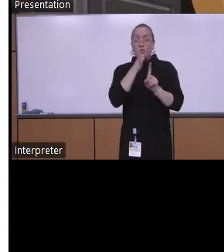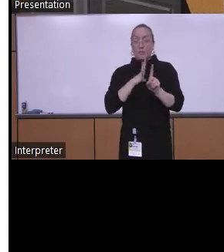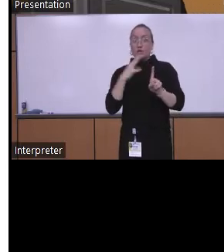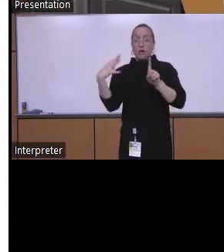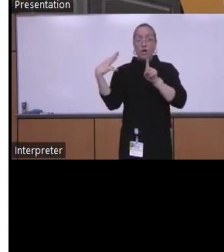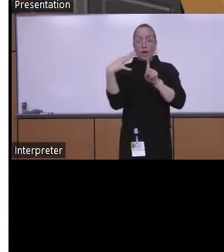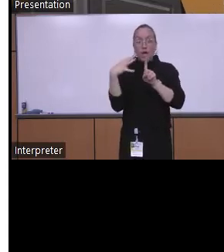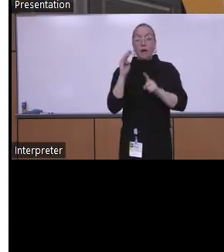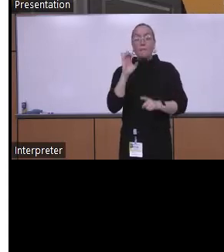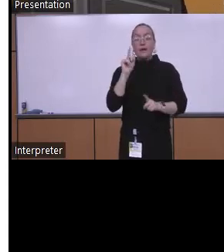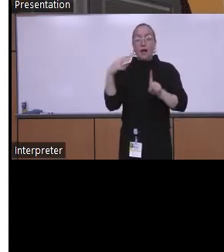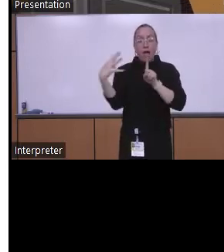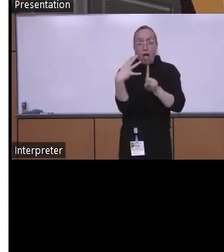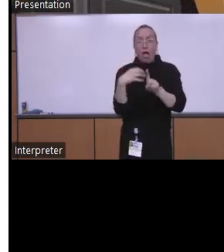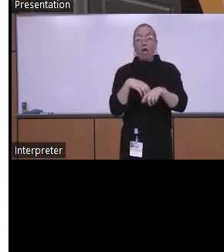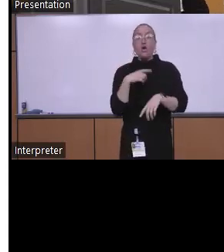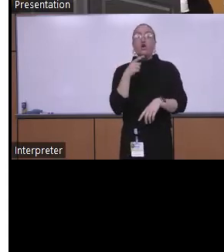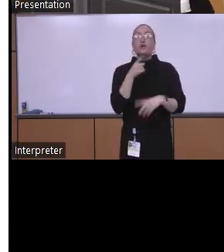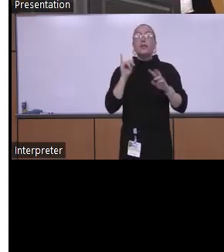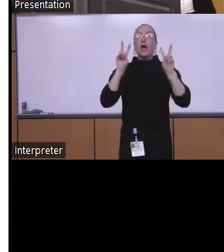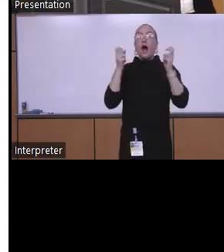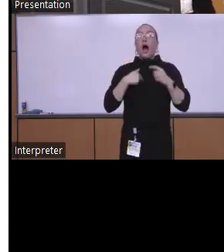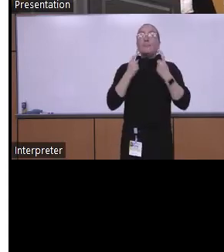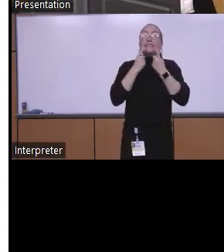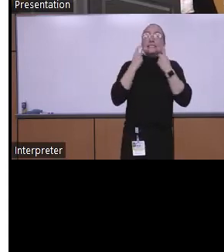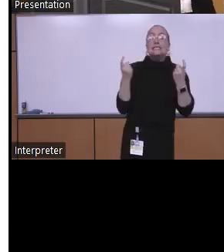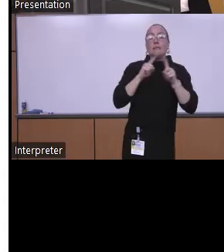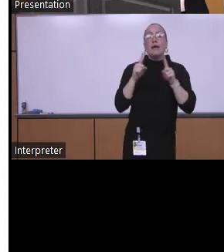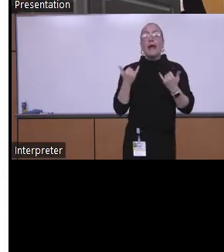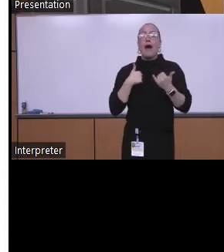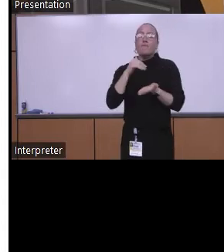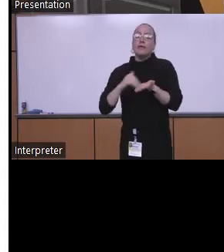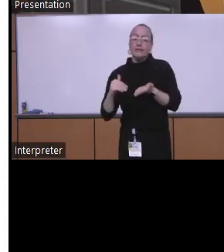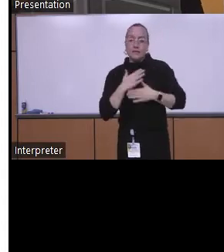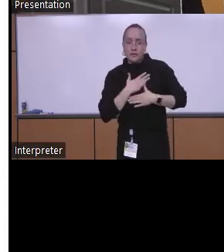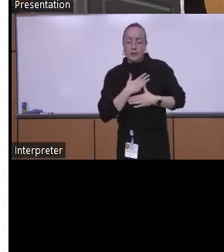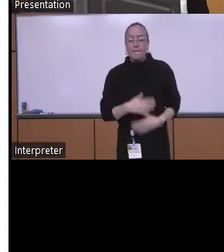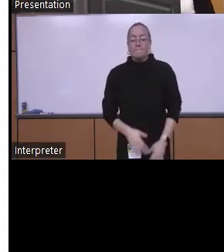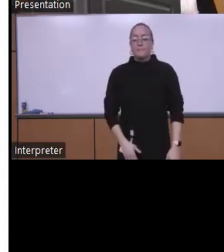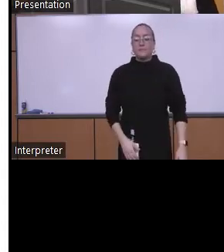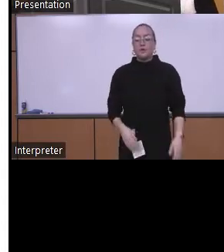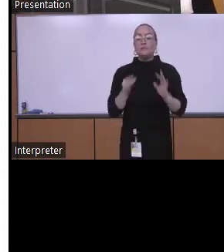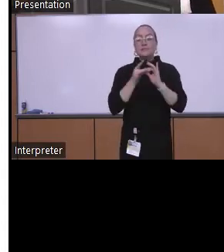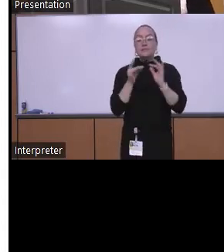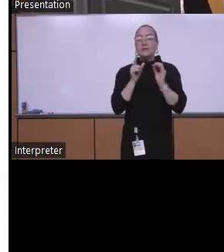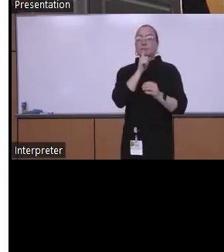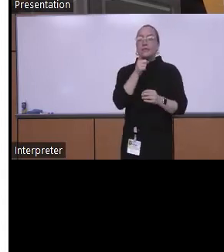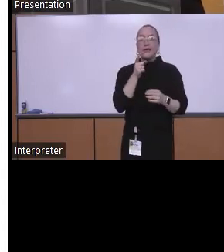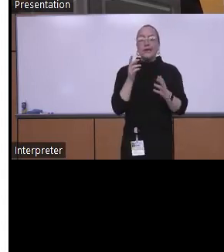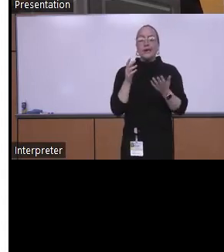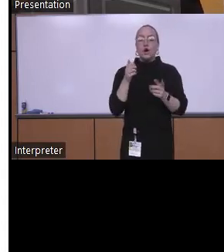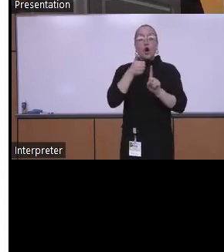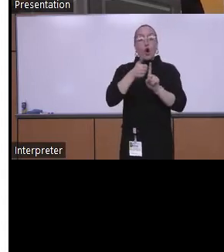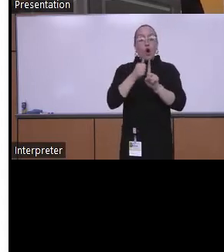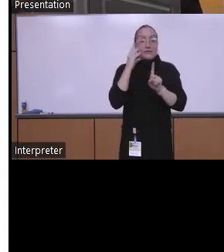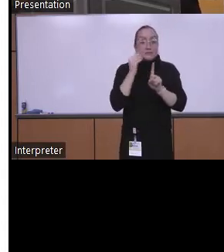like this narrative of a sinner who had repented. She and the other abusers were, quote, the monsters who had hurt their children. She cited her